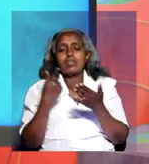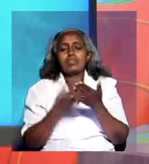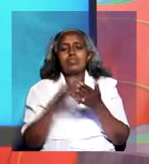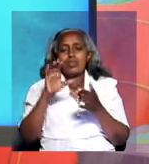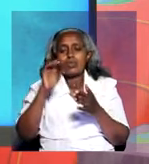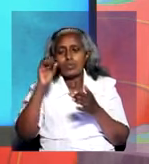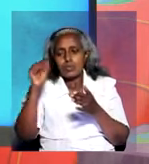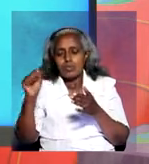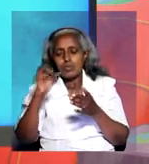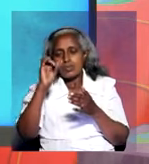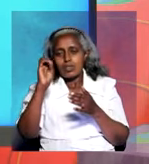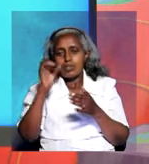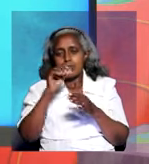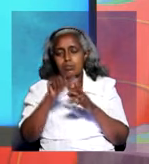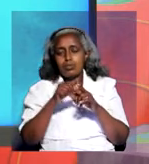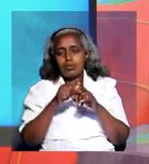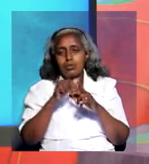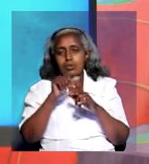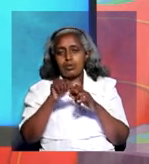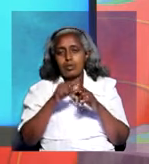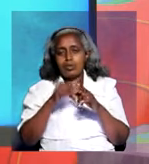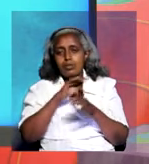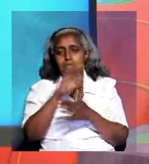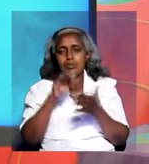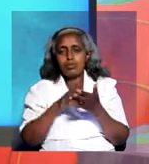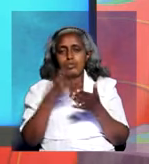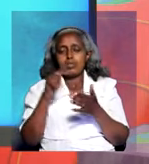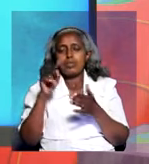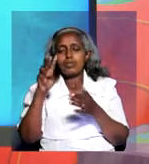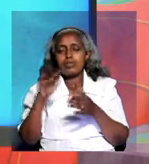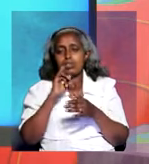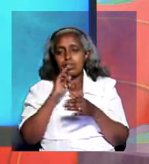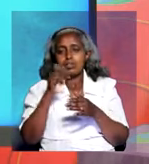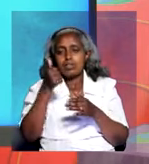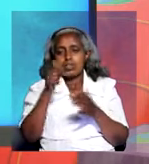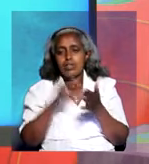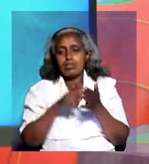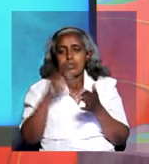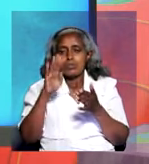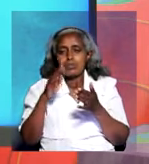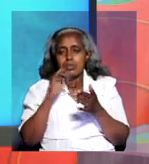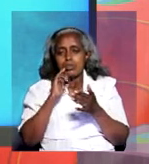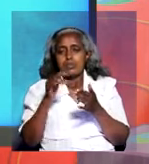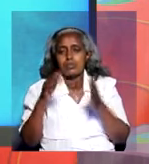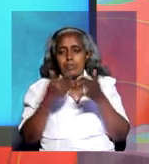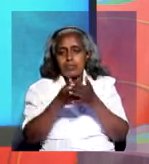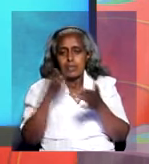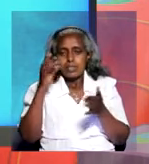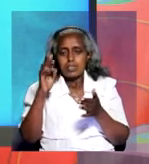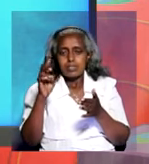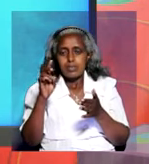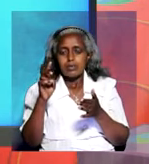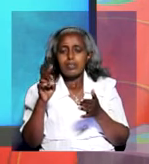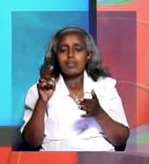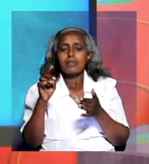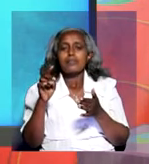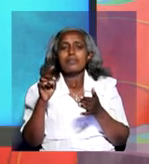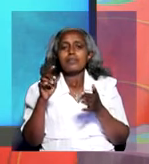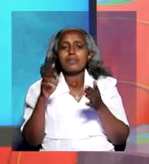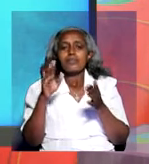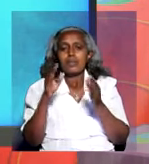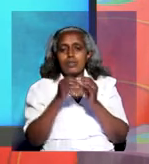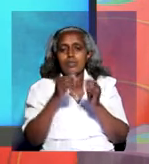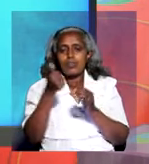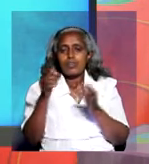cosine of the angle between the vectors will be this, a dot b is minus 7 over magnitude of a times magnitude of